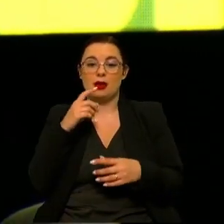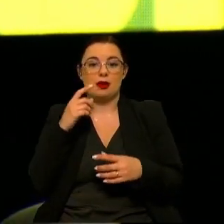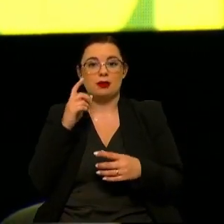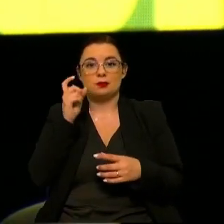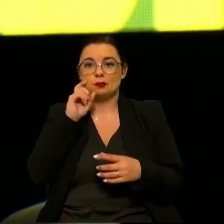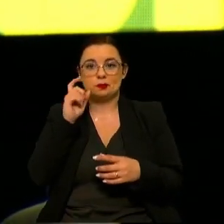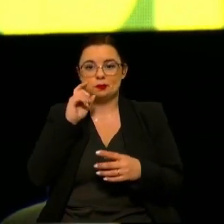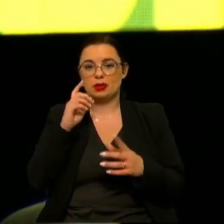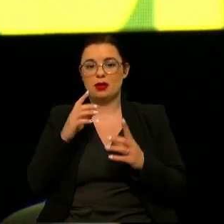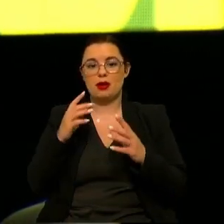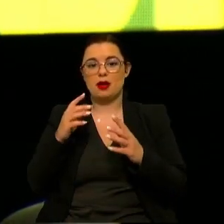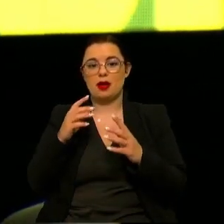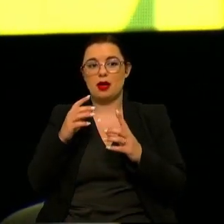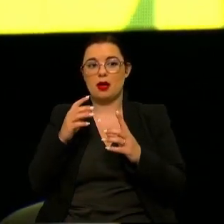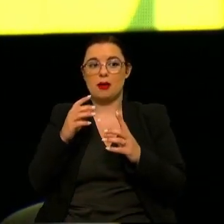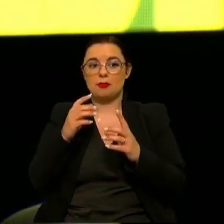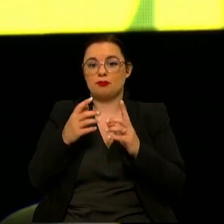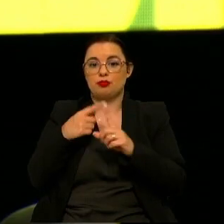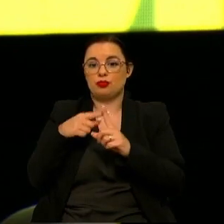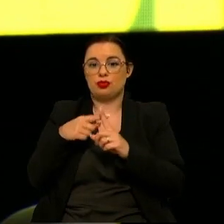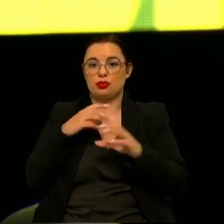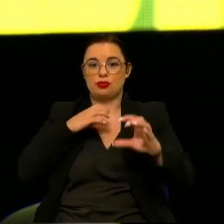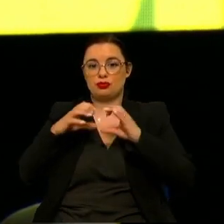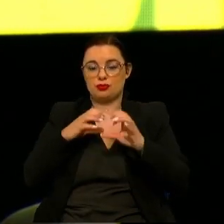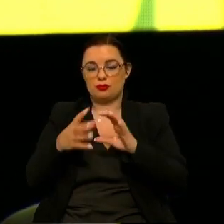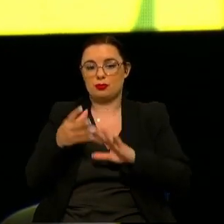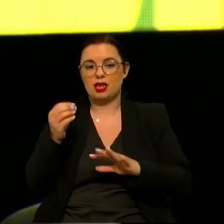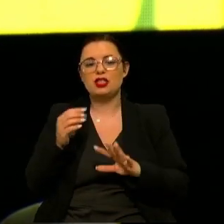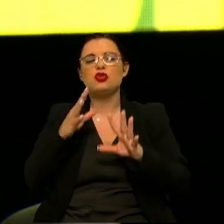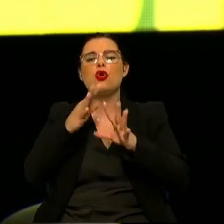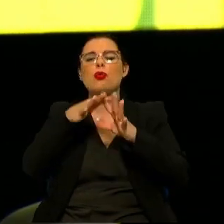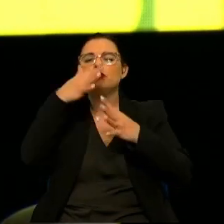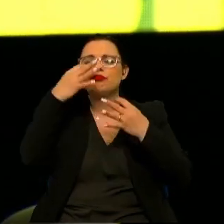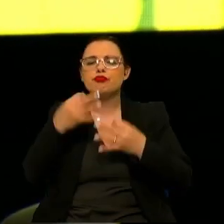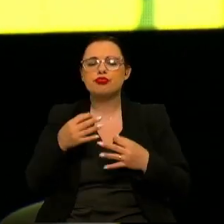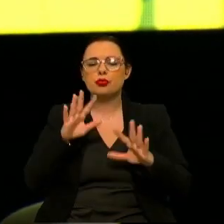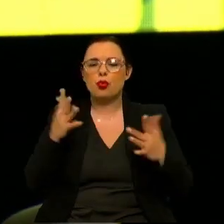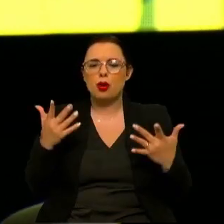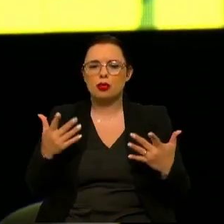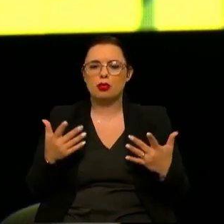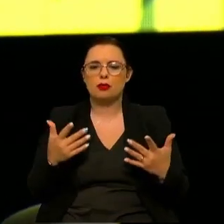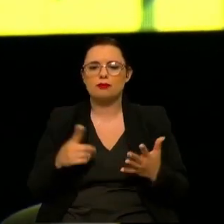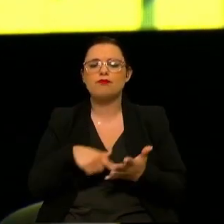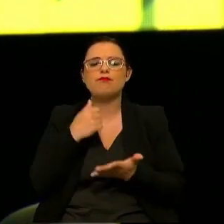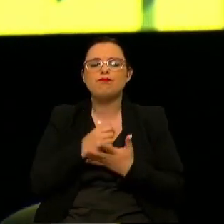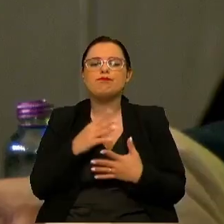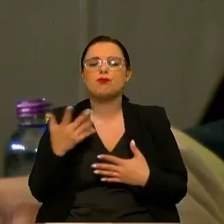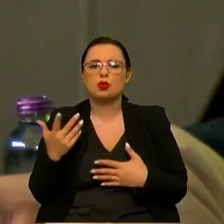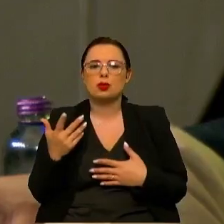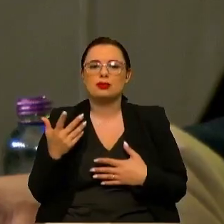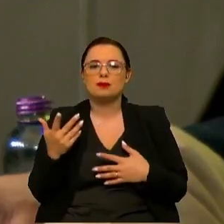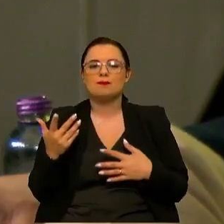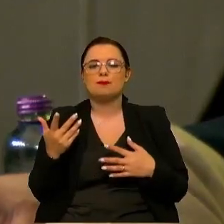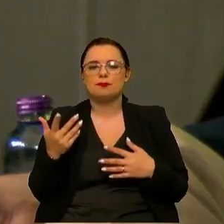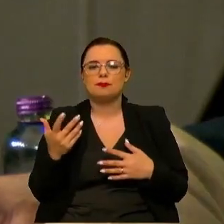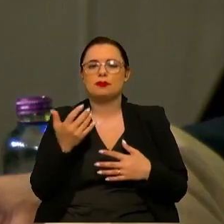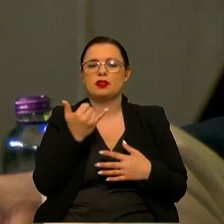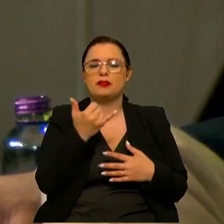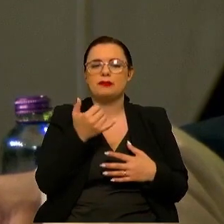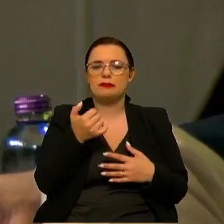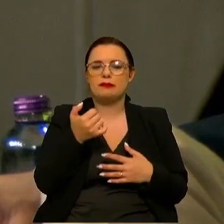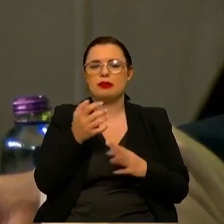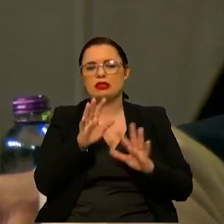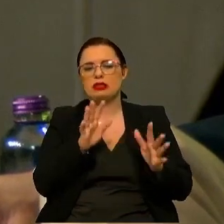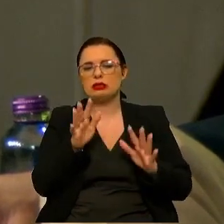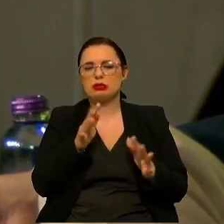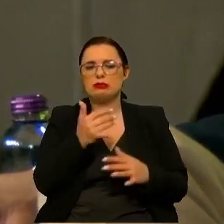will strengthen the communication of these countries when they're part of that network. When will it be